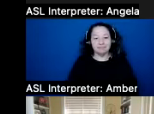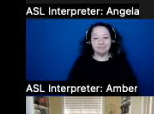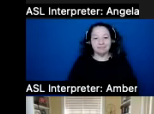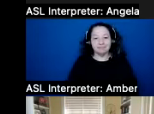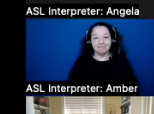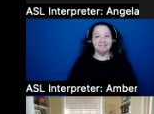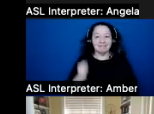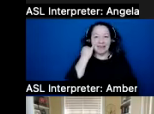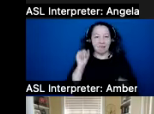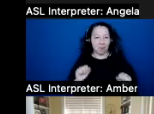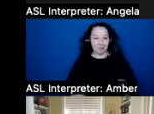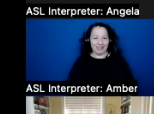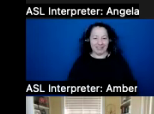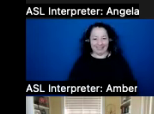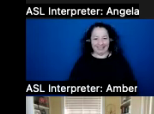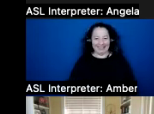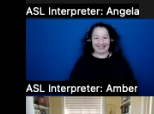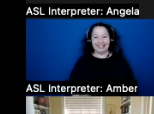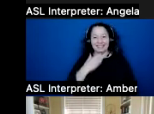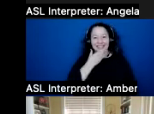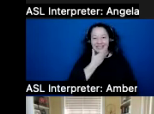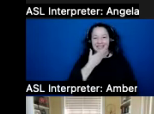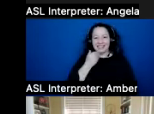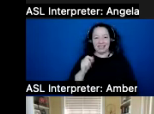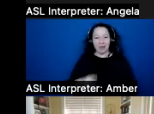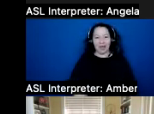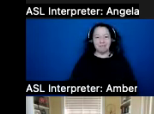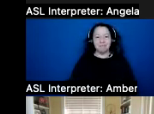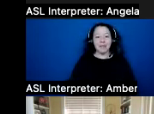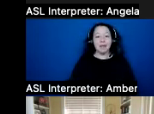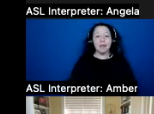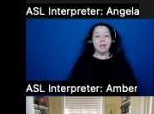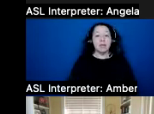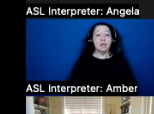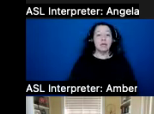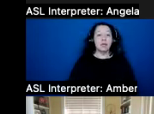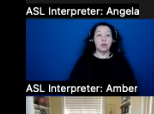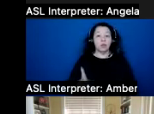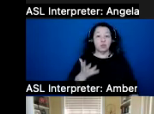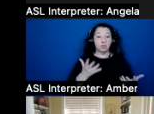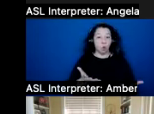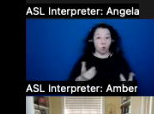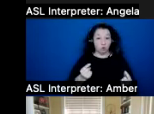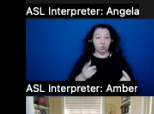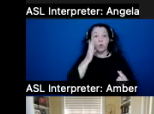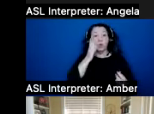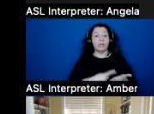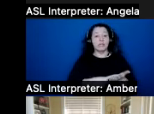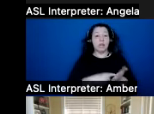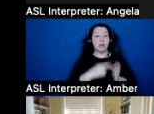If possible. Okay. So we'll talk about the role of a